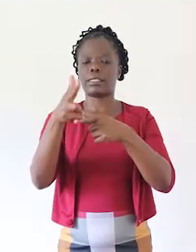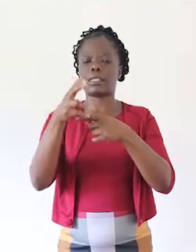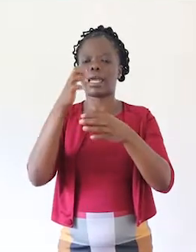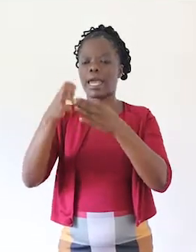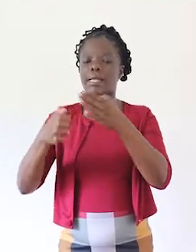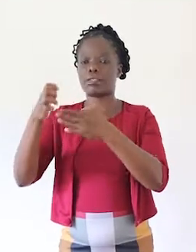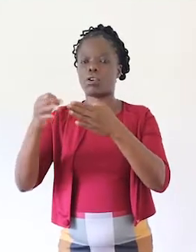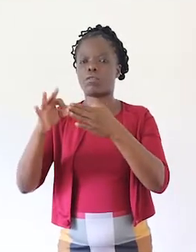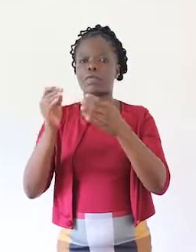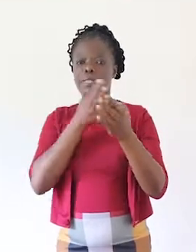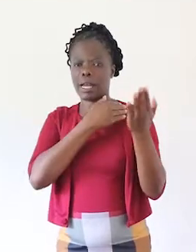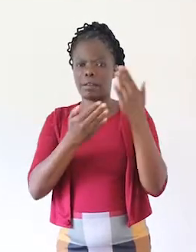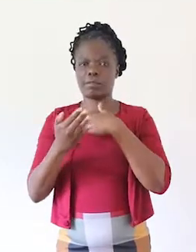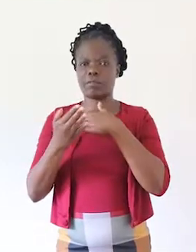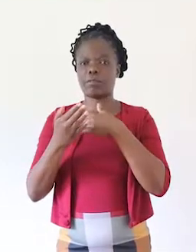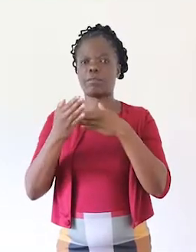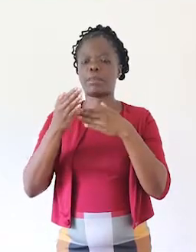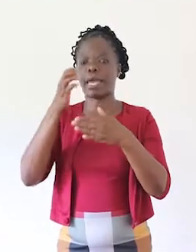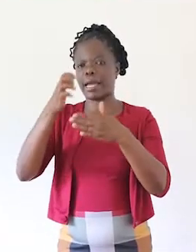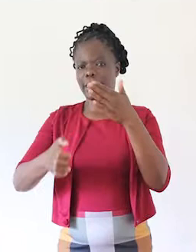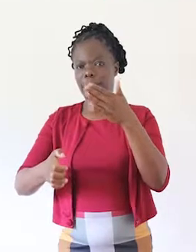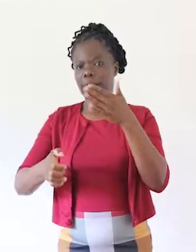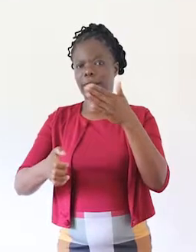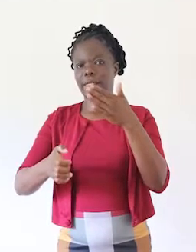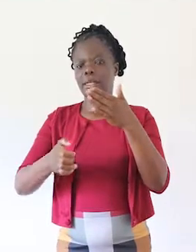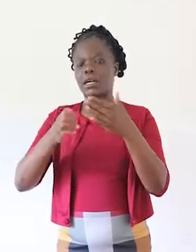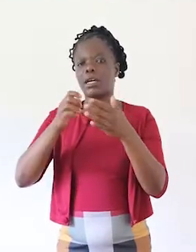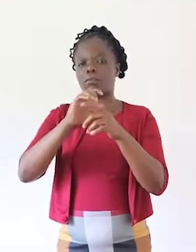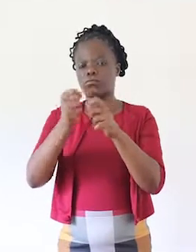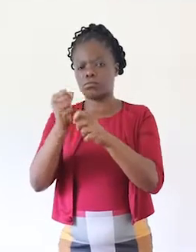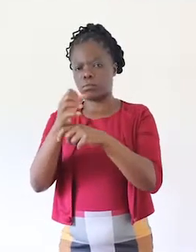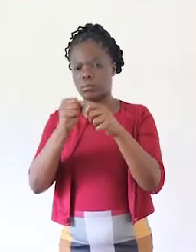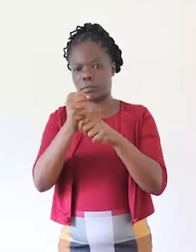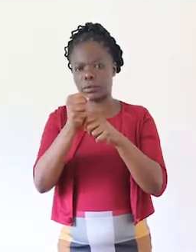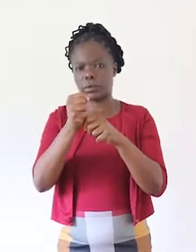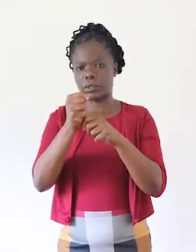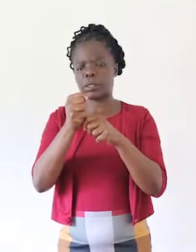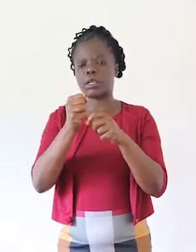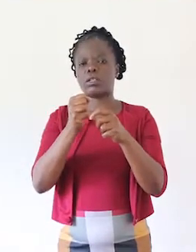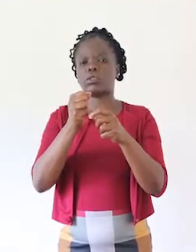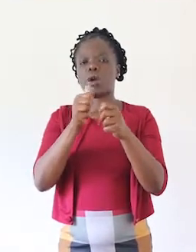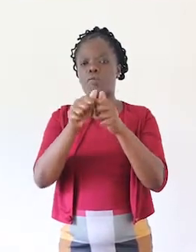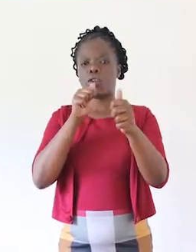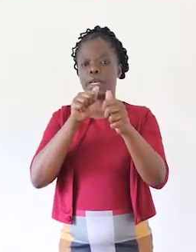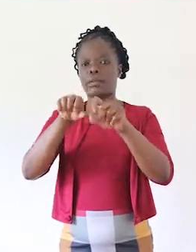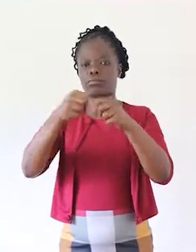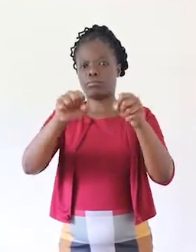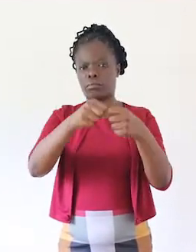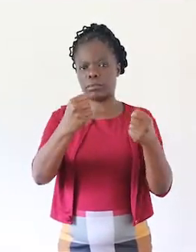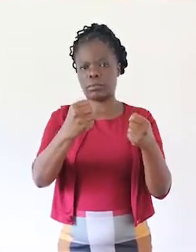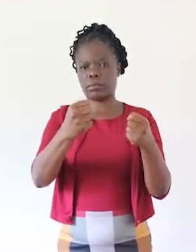cutting the ends of the scarf from the loom, knotting the ends of the scarf to avoid fraying.